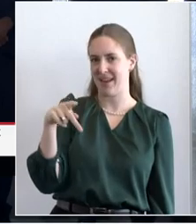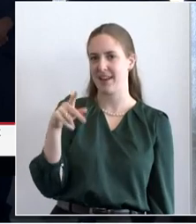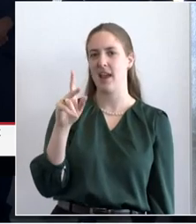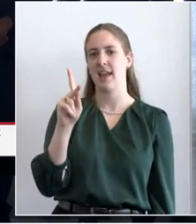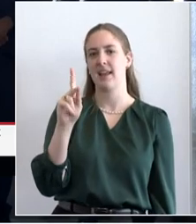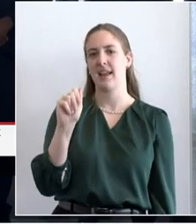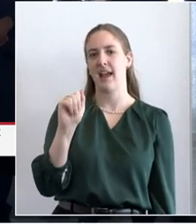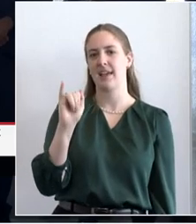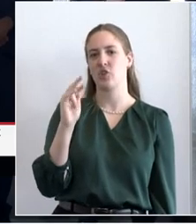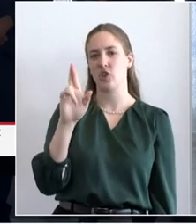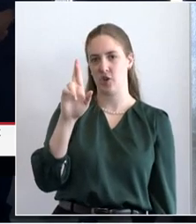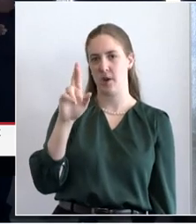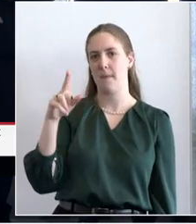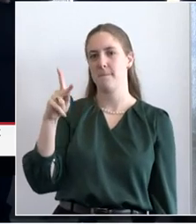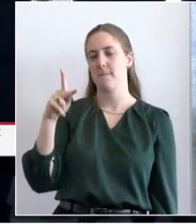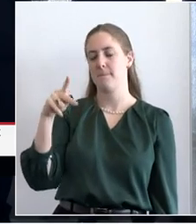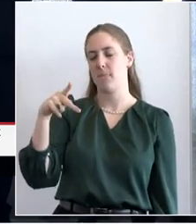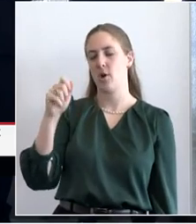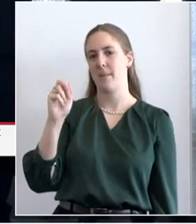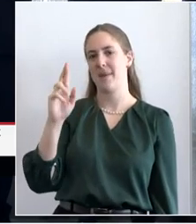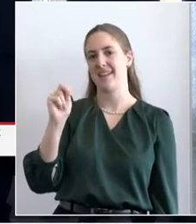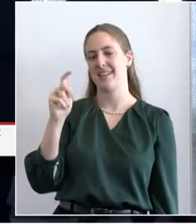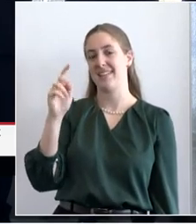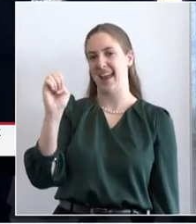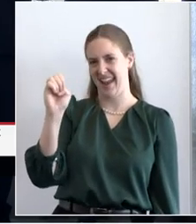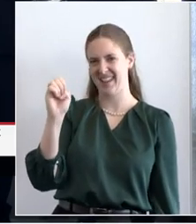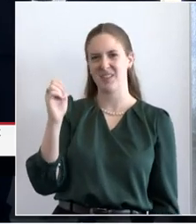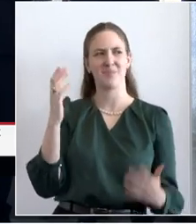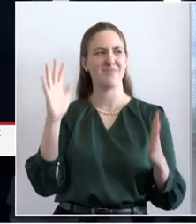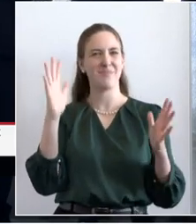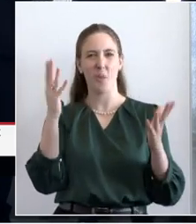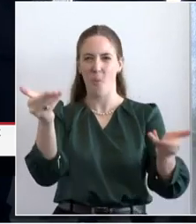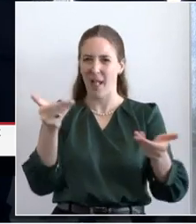Kaiser Permanente, to the fold